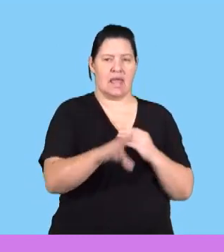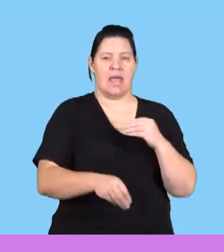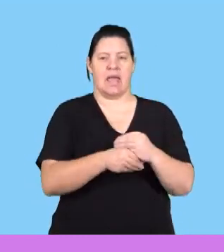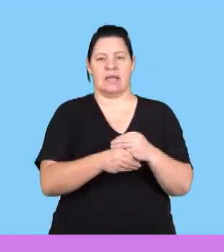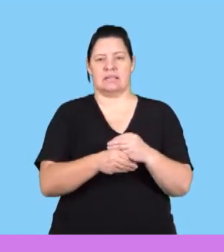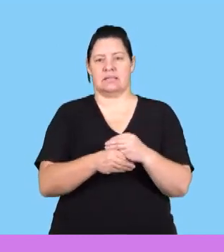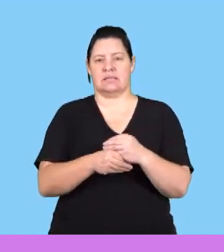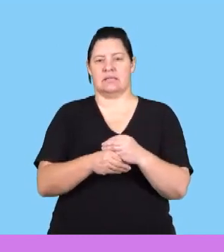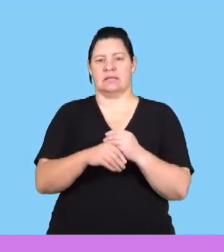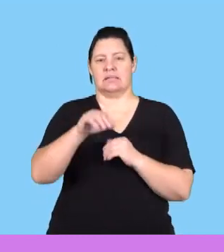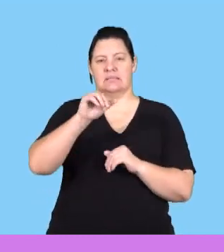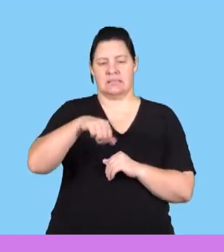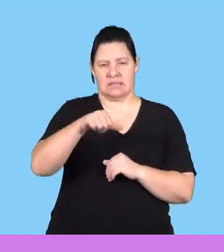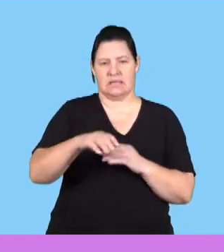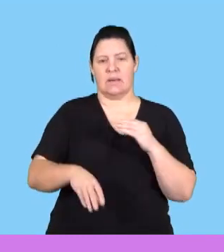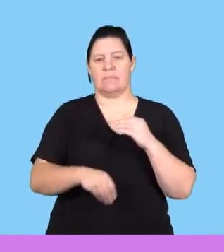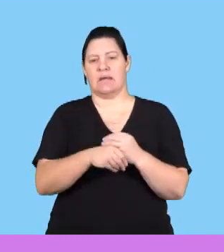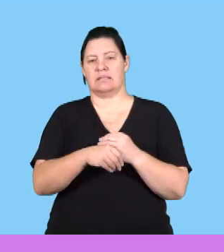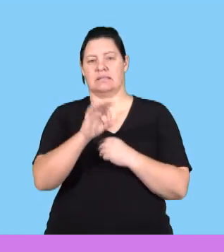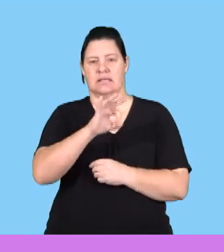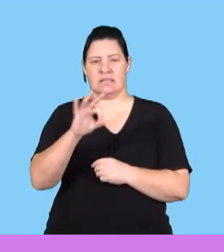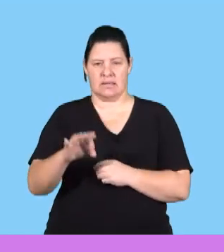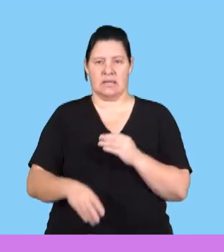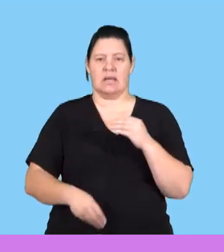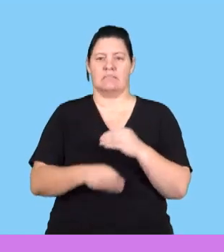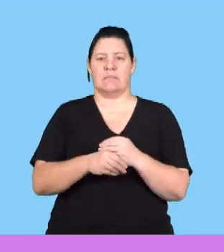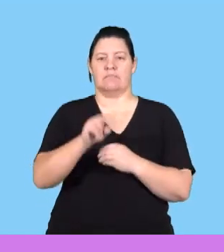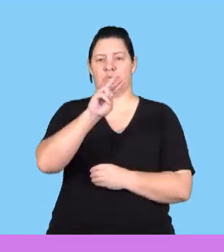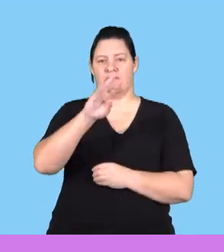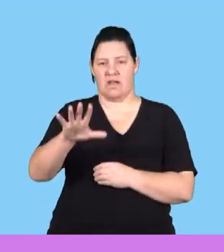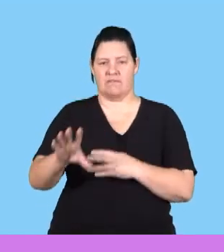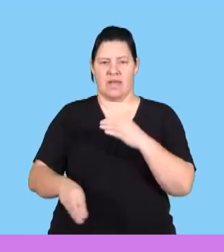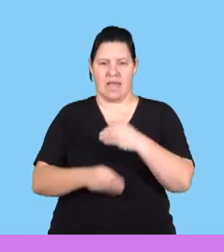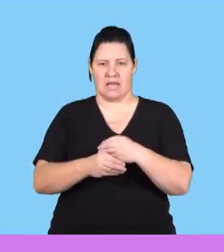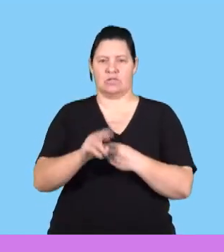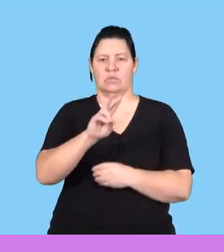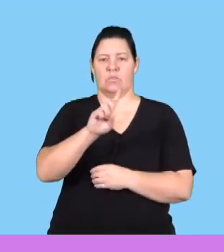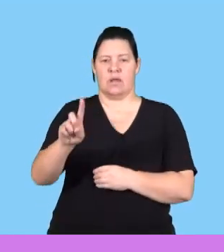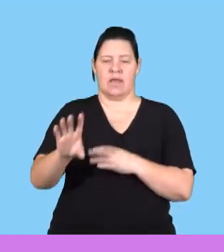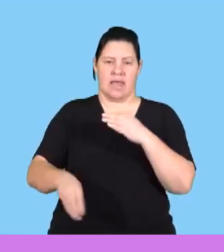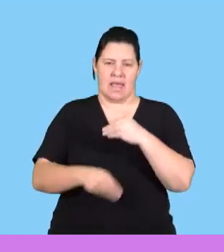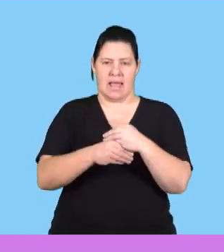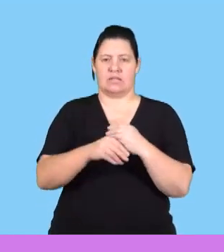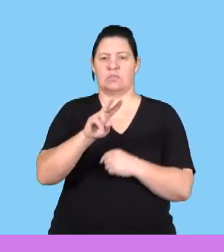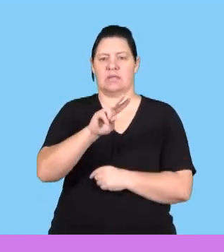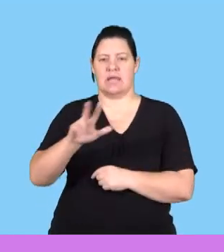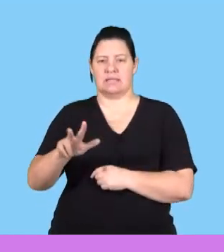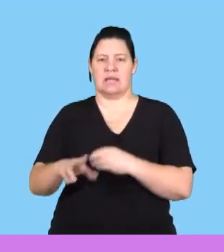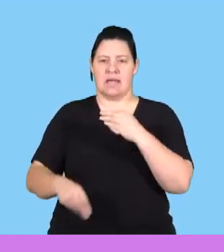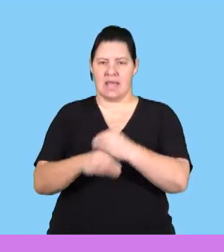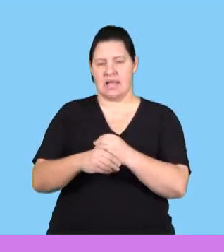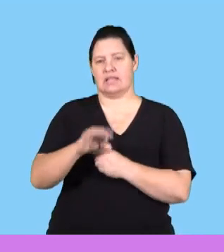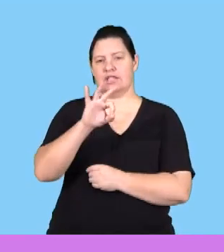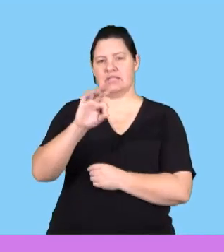say, 17 plus 16 plus 33 plus 25 plus